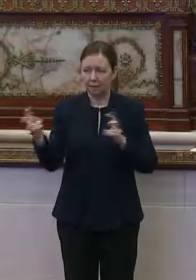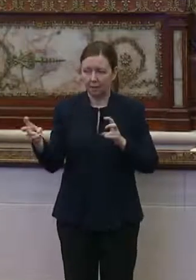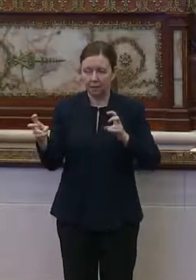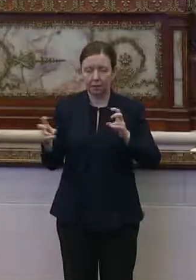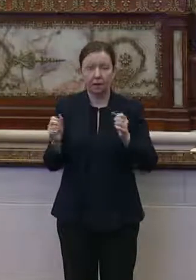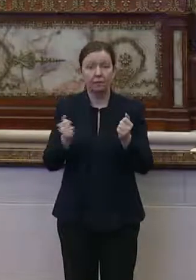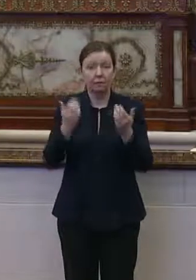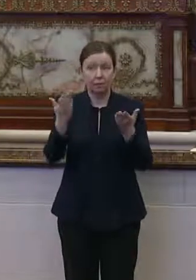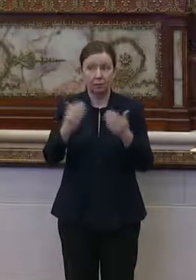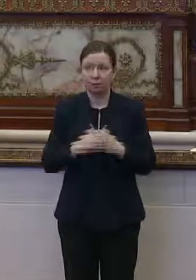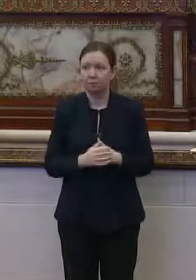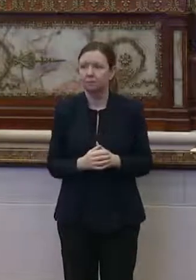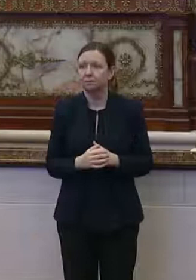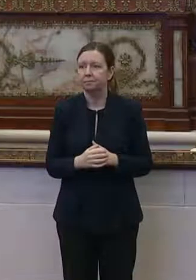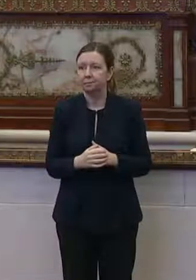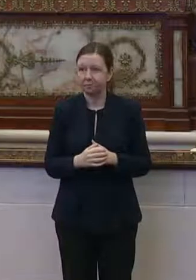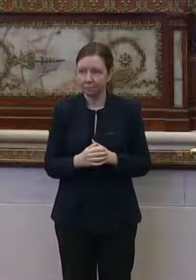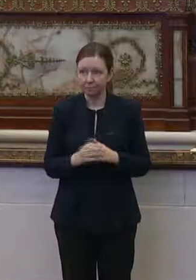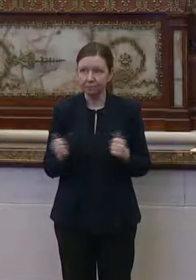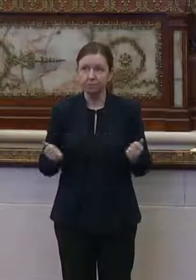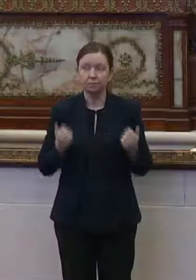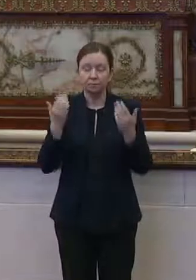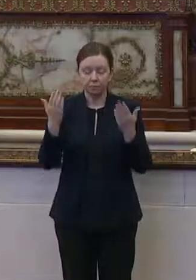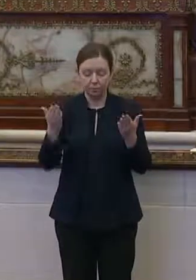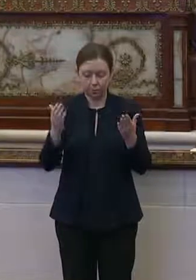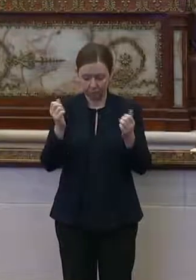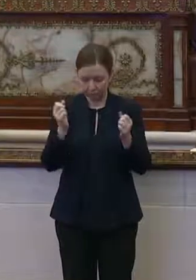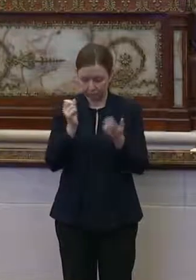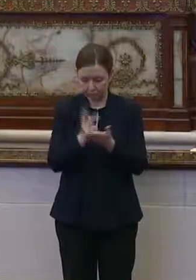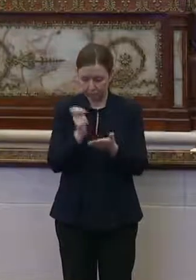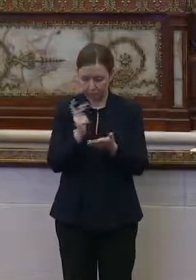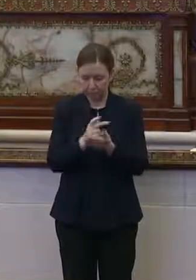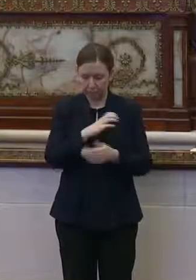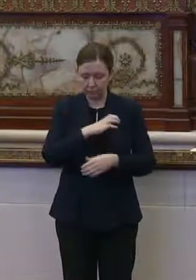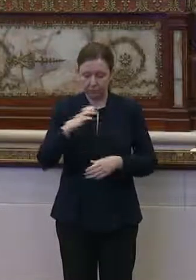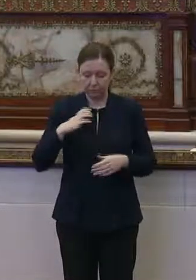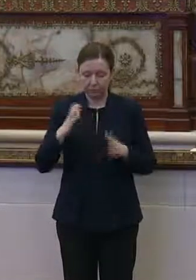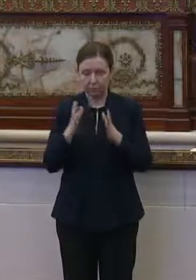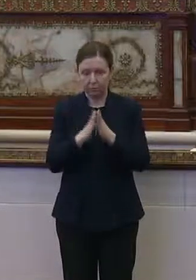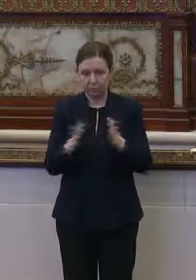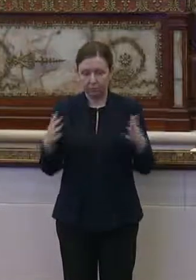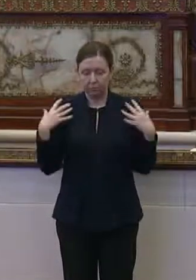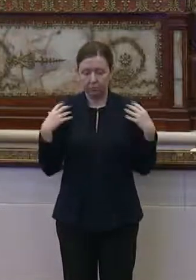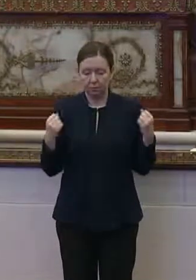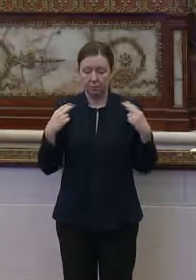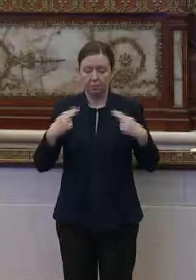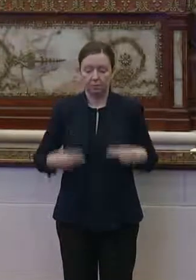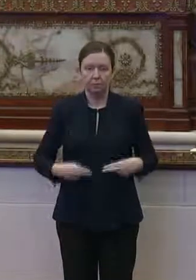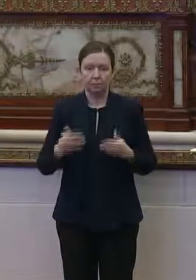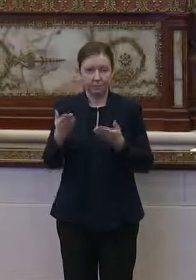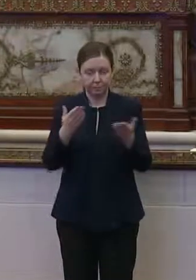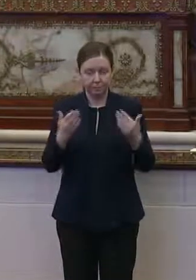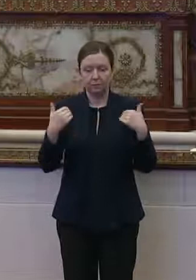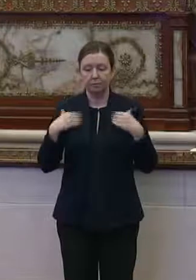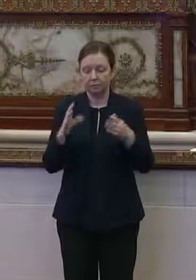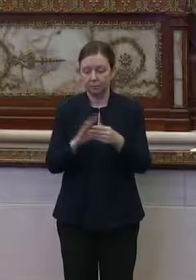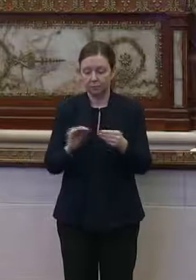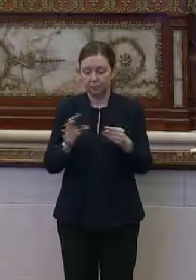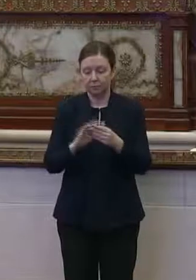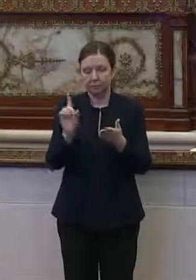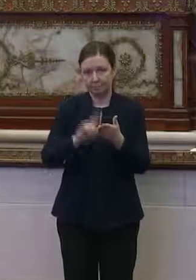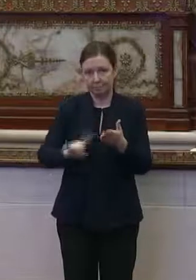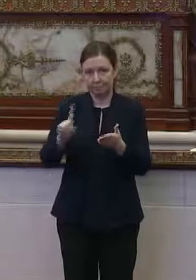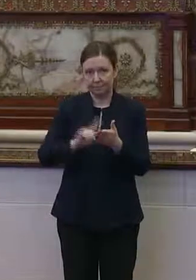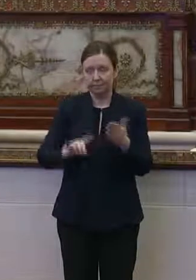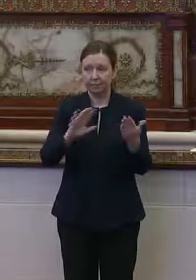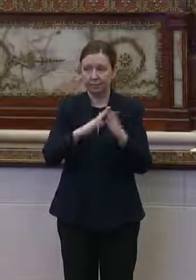resolution? A resolution authorizing the Committee of Public Health and Human Services to hold hearings to investigate